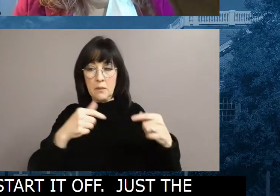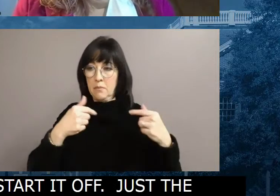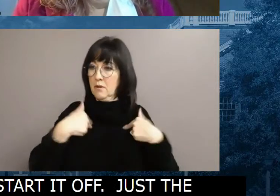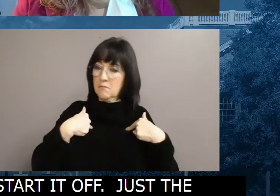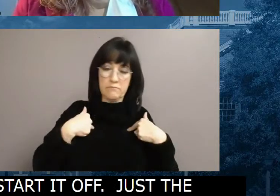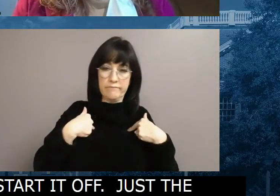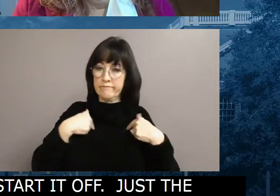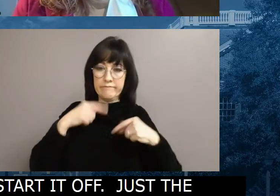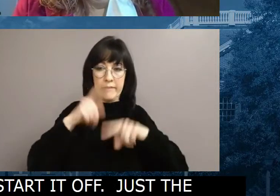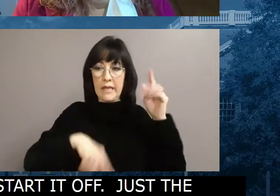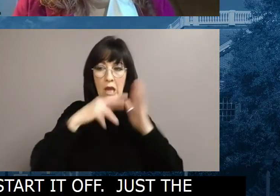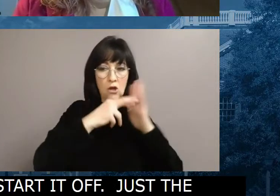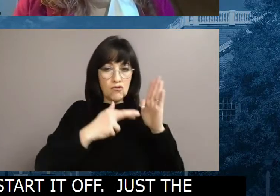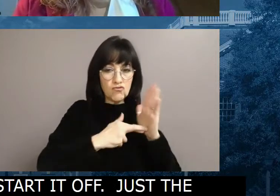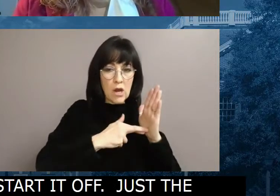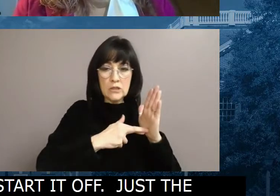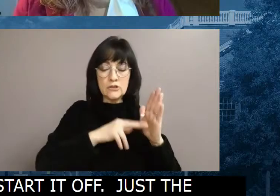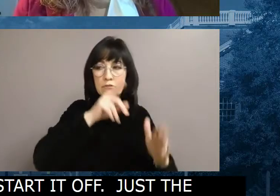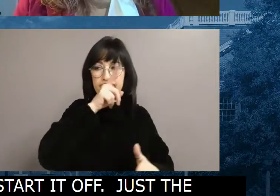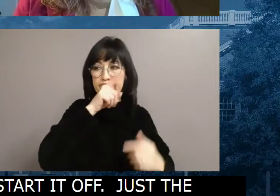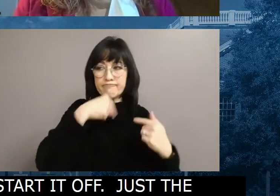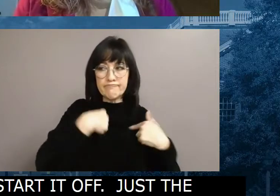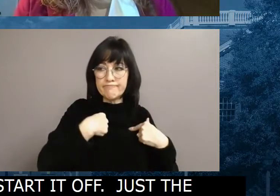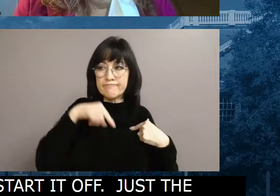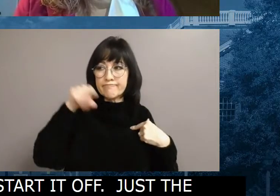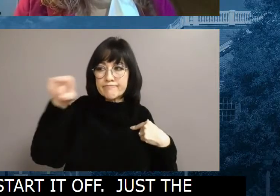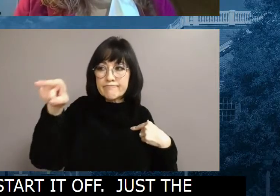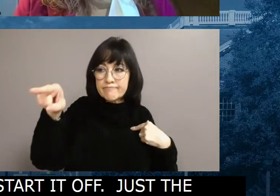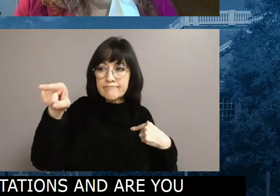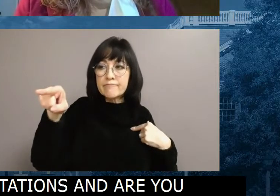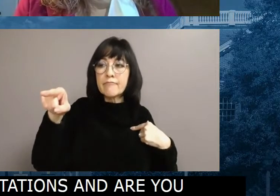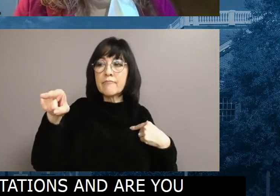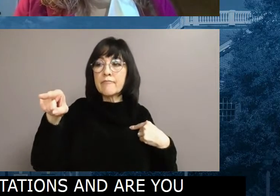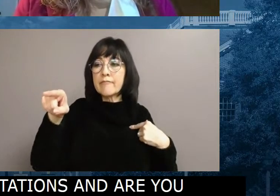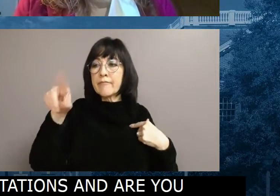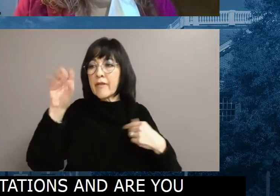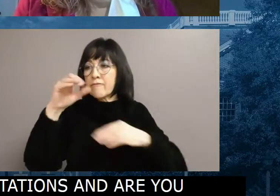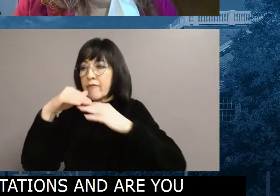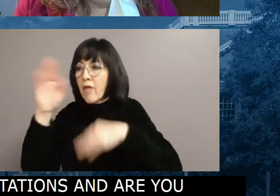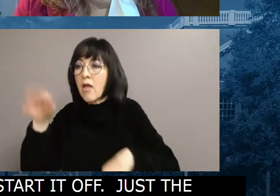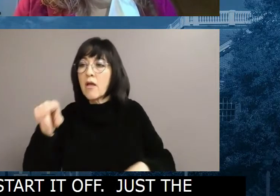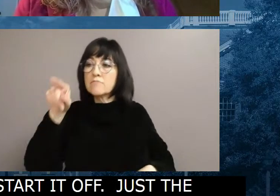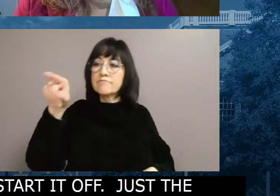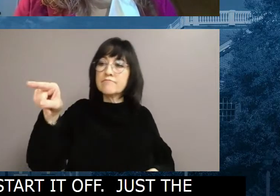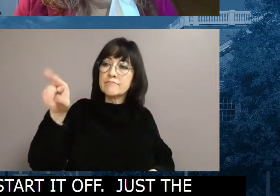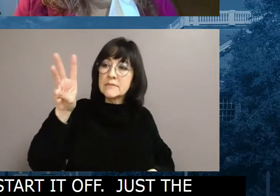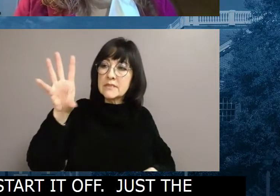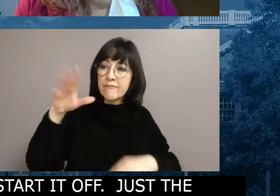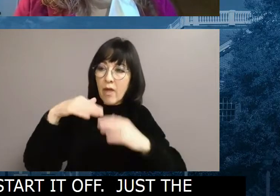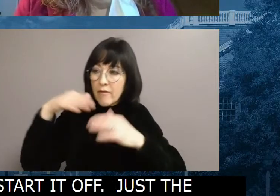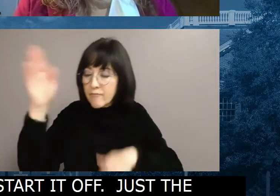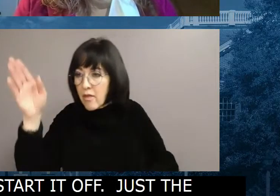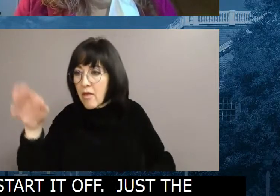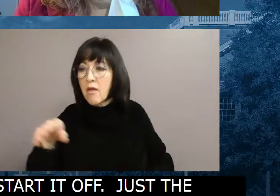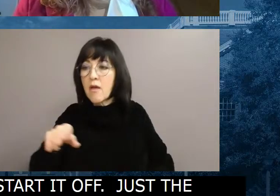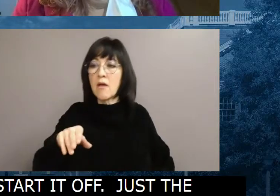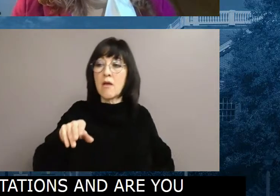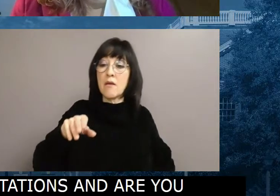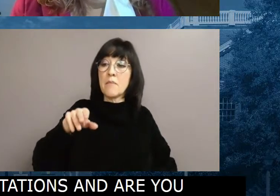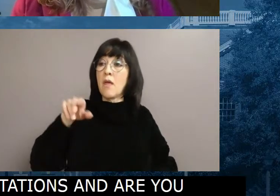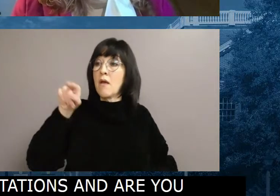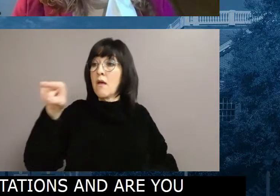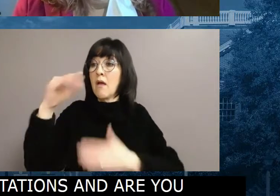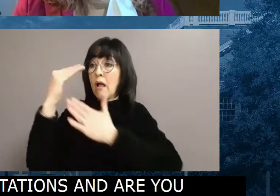up, whether you couldn't sign up. Back in January, we could fill up